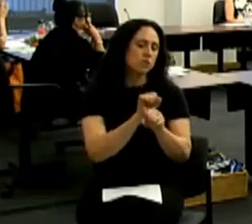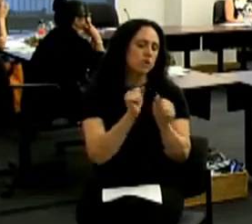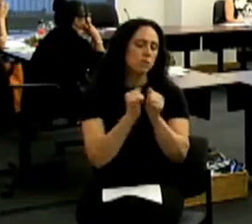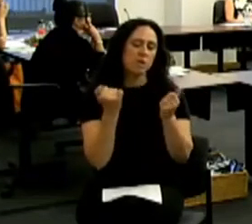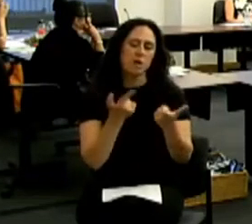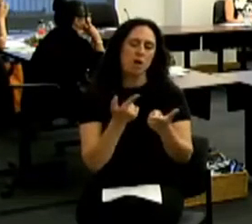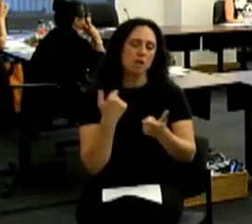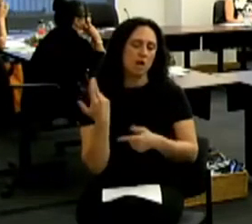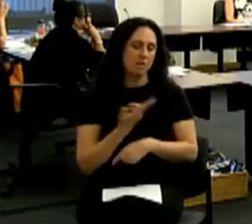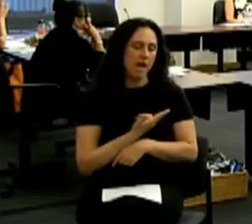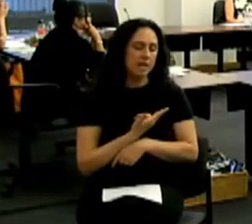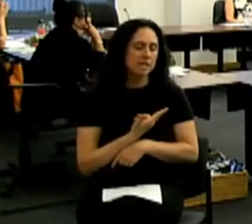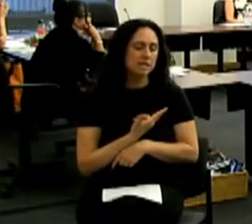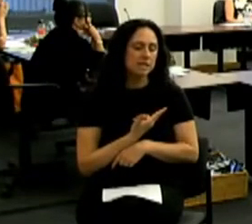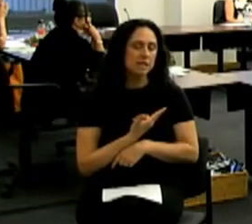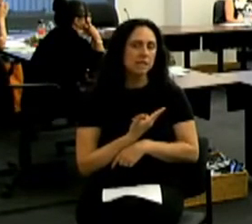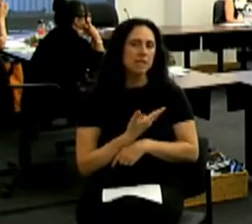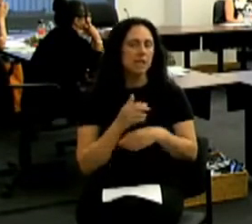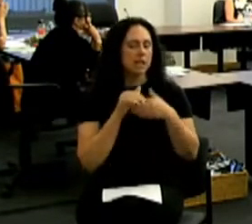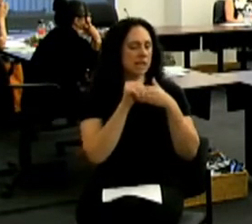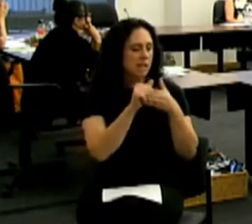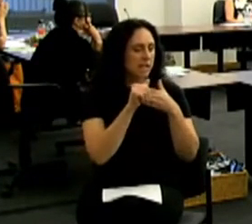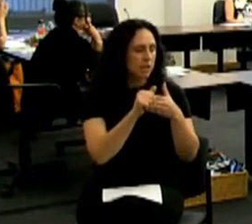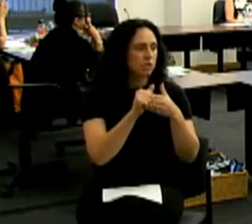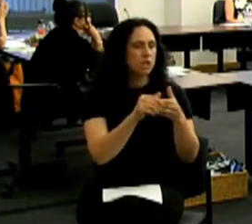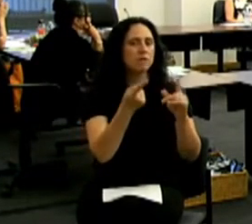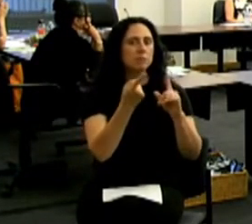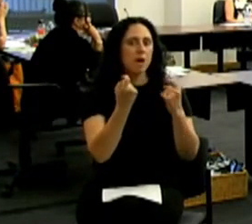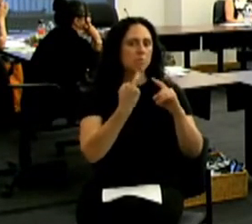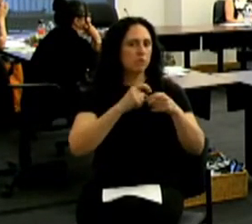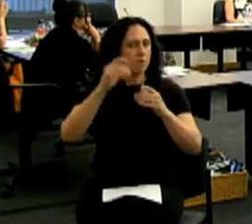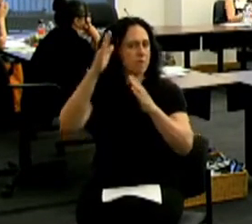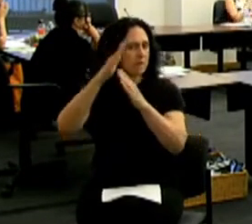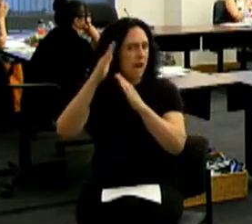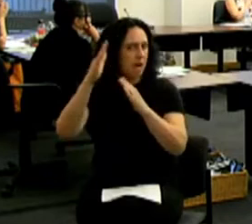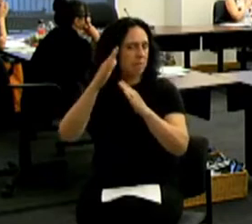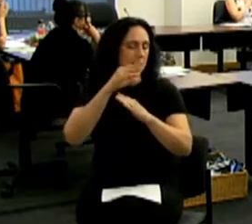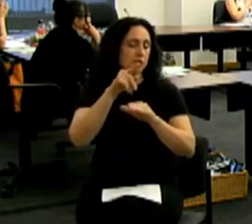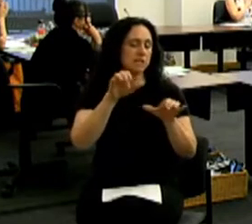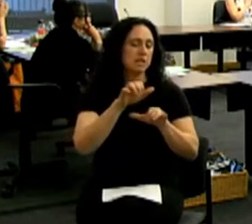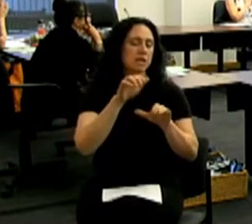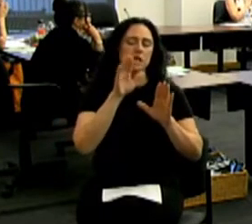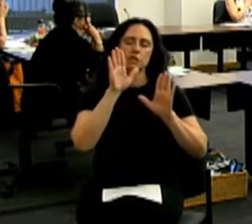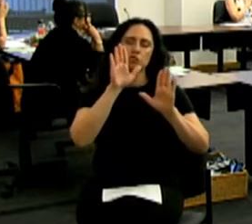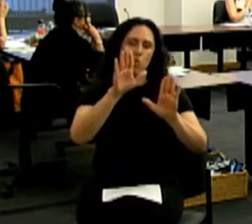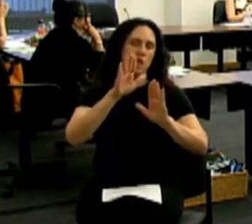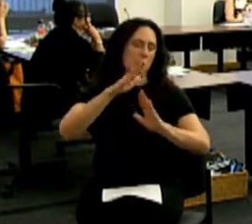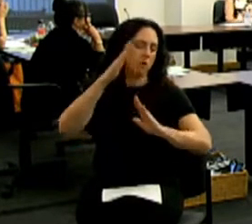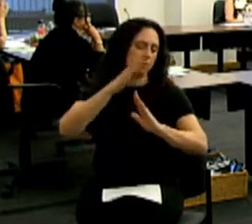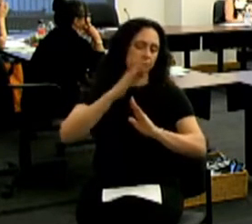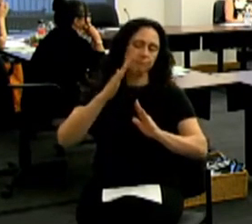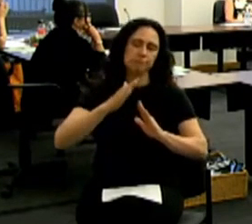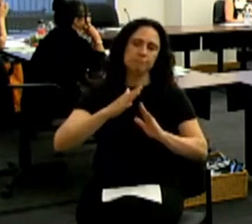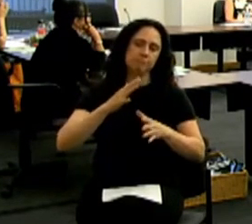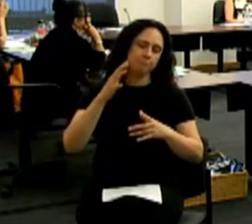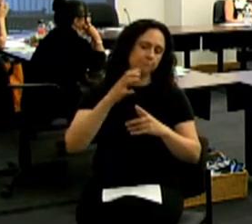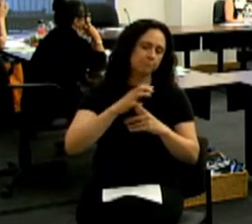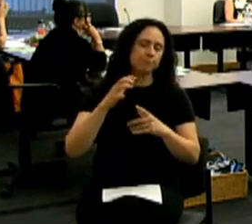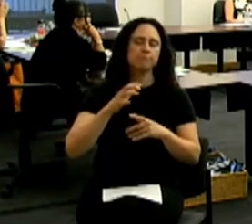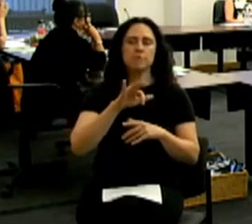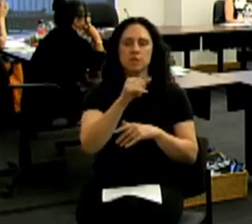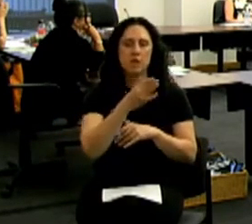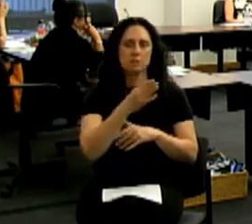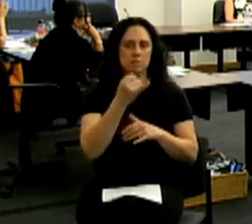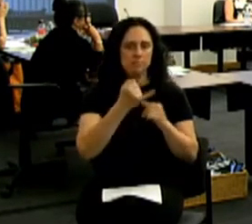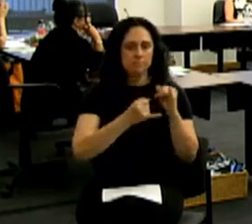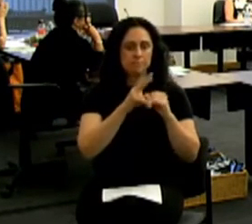all of us. The leadership comes from the top, and she's done an extraordinary job. And the last 2